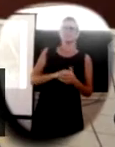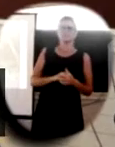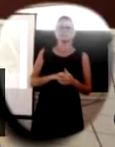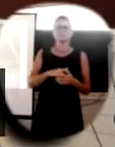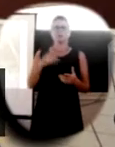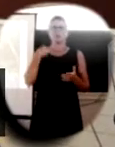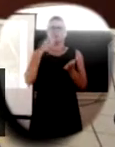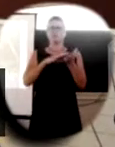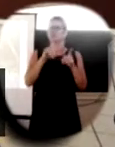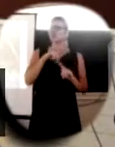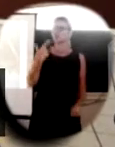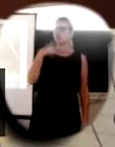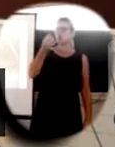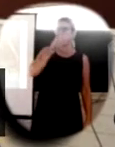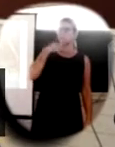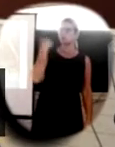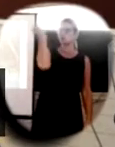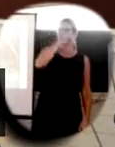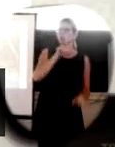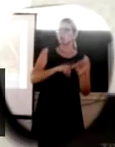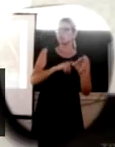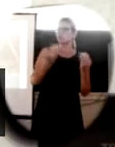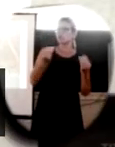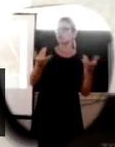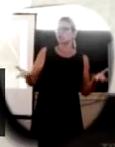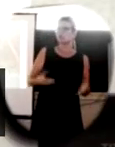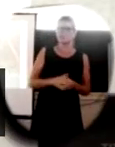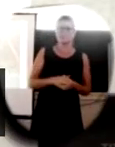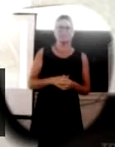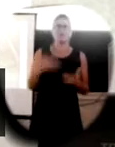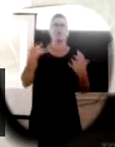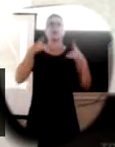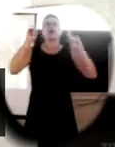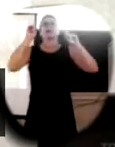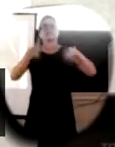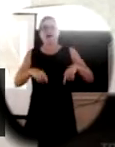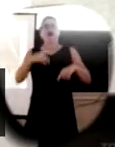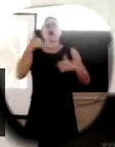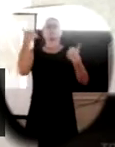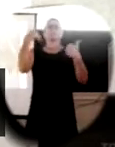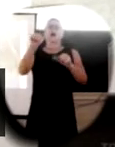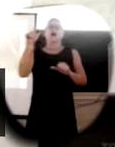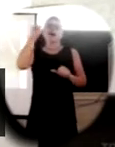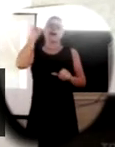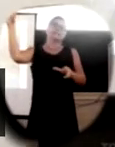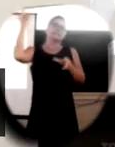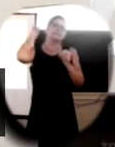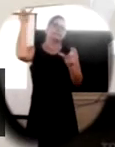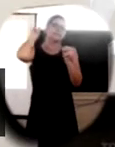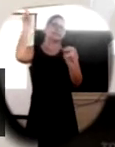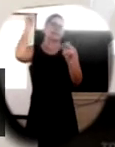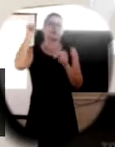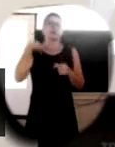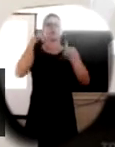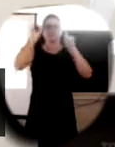"What's the matter with you, mother? Have you gone mad?" Our journey of hearing had now truly begun. We have embarked on an intensive